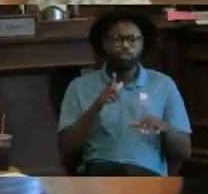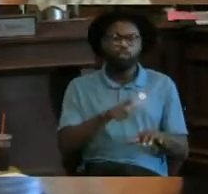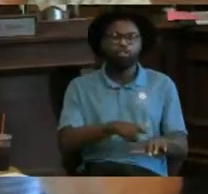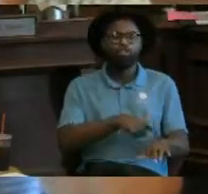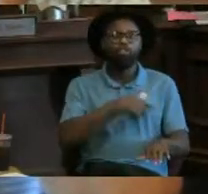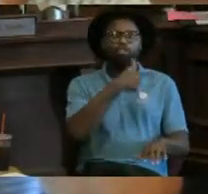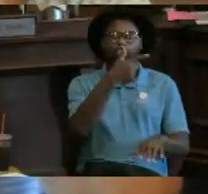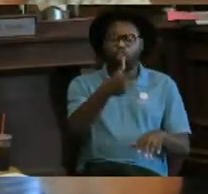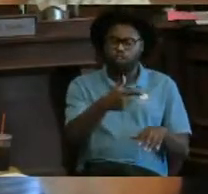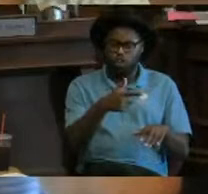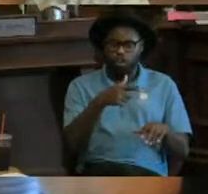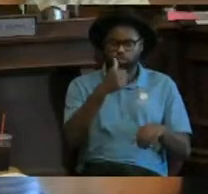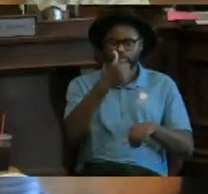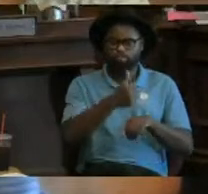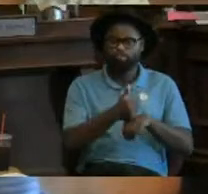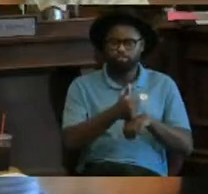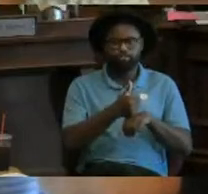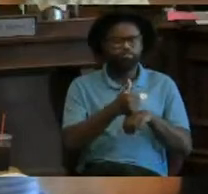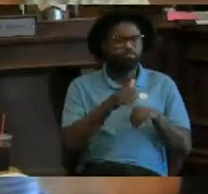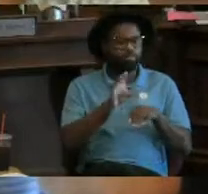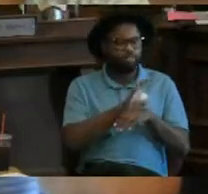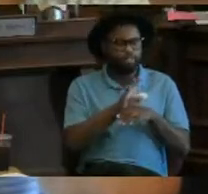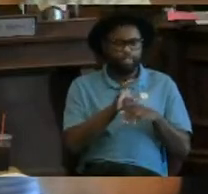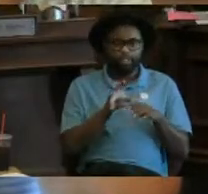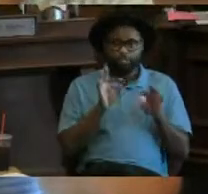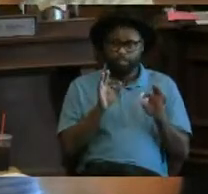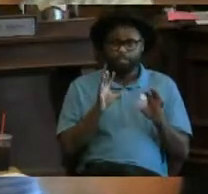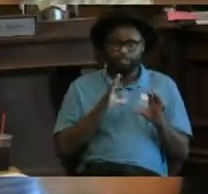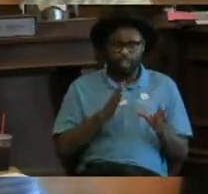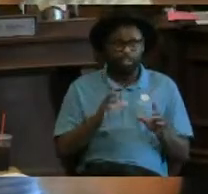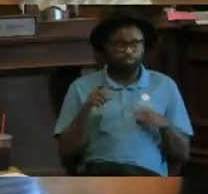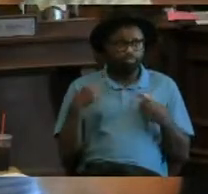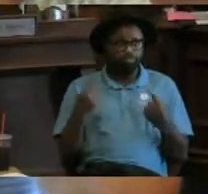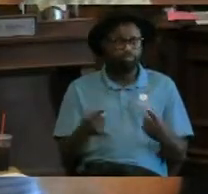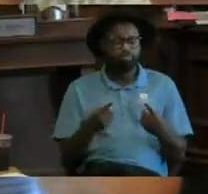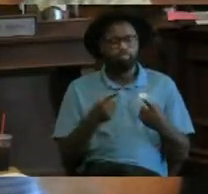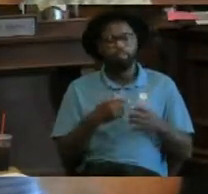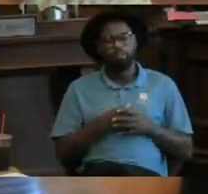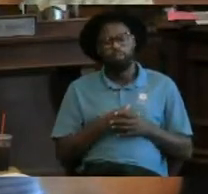doing fine as part of the construction. So we're always